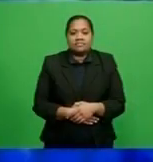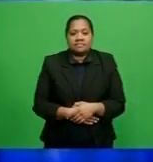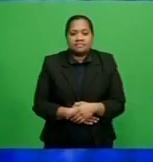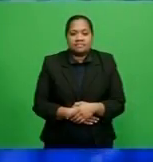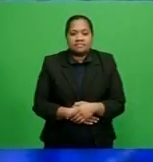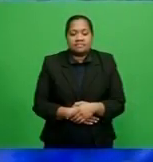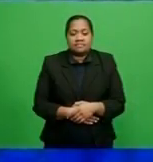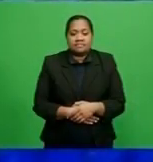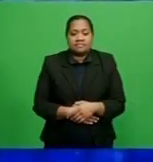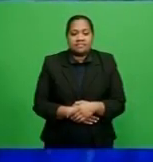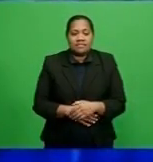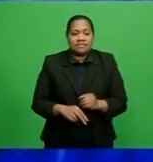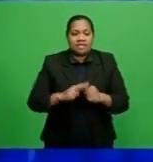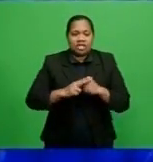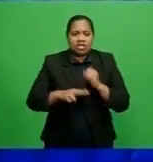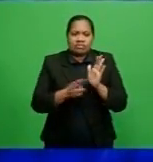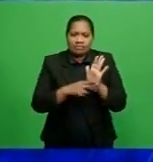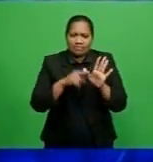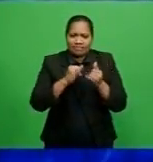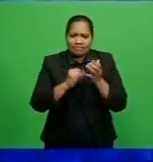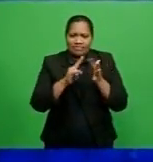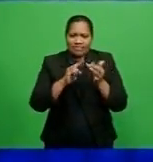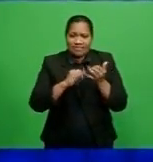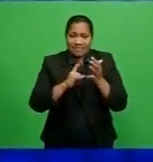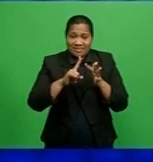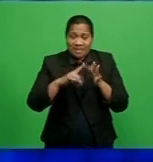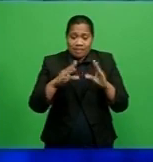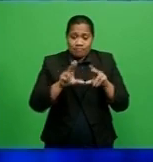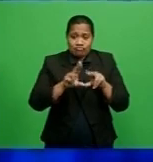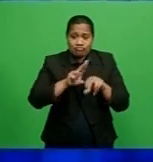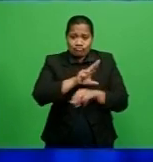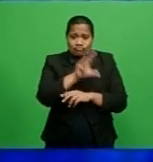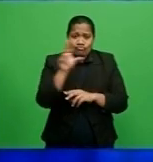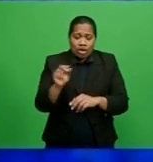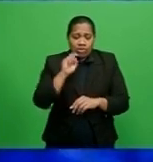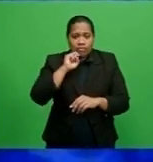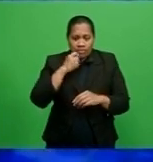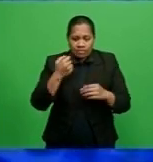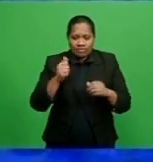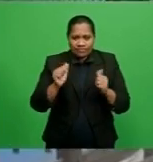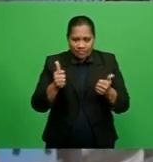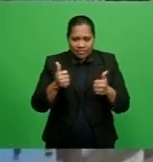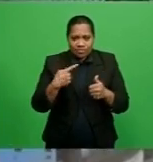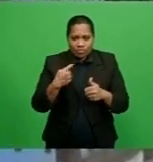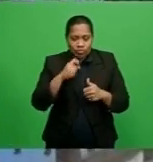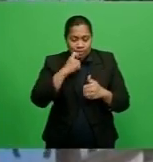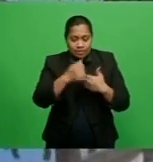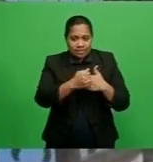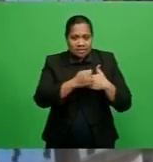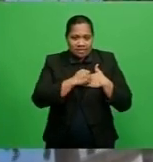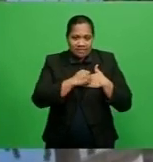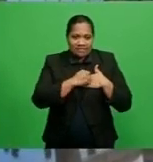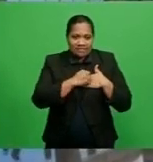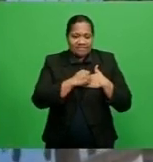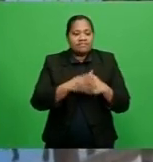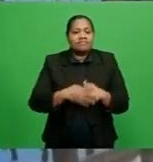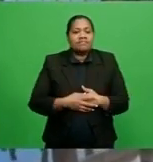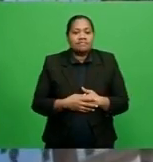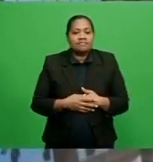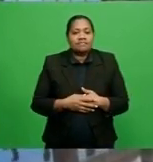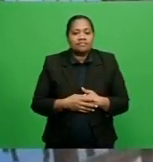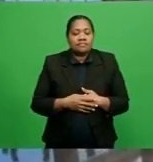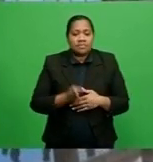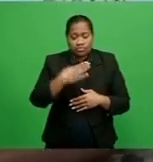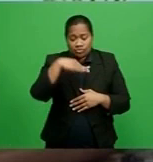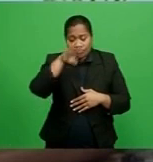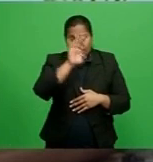The new Nasese Bridge, once completed, will be safer for both pedestrians and motorists. Fiji Roads Authority Chief Executive Jonathan